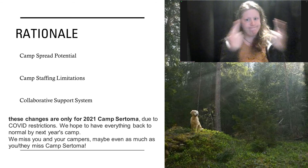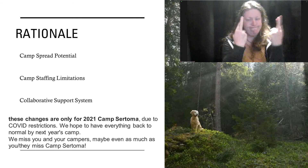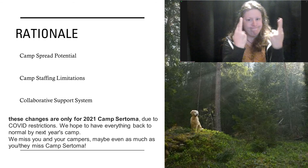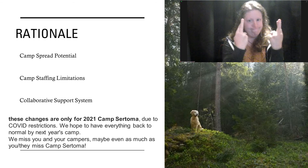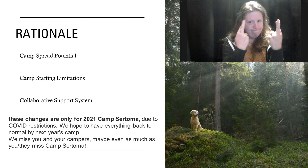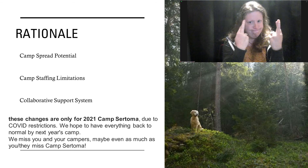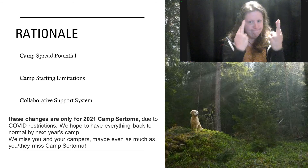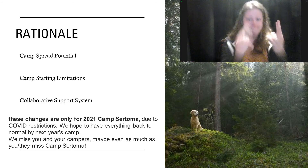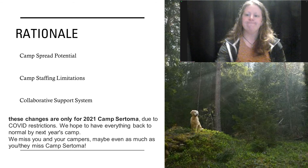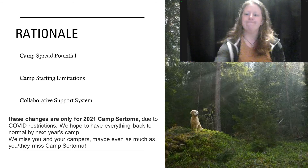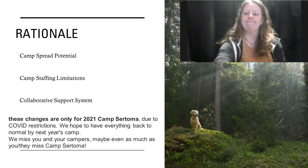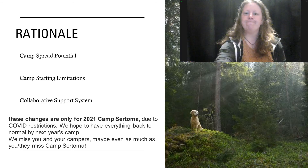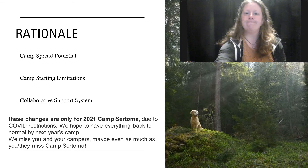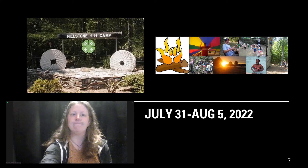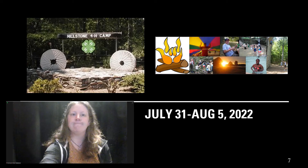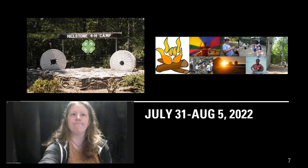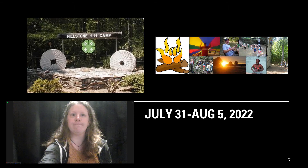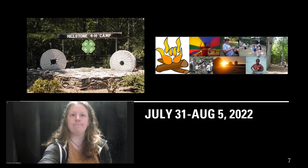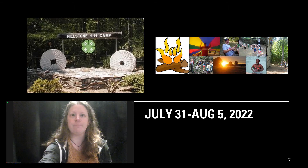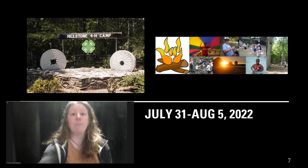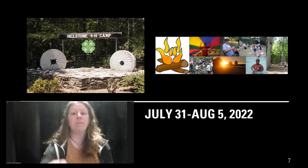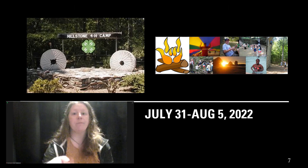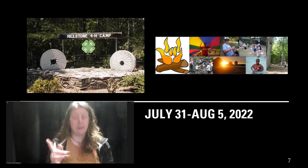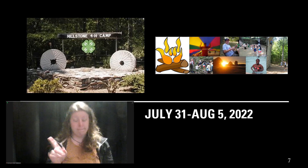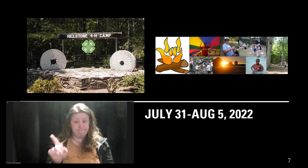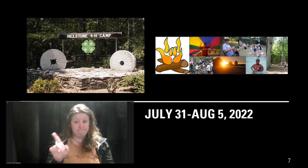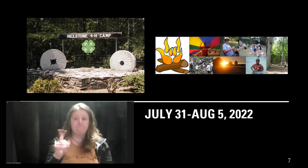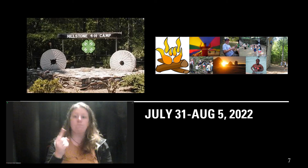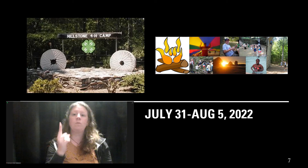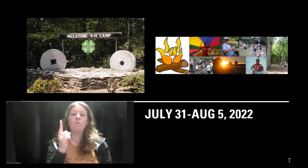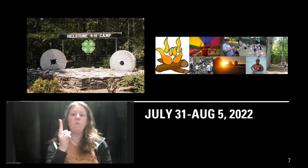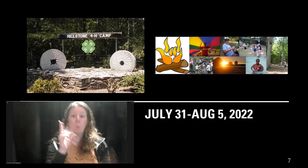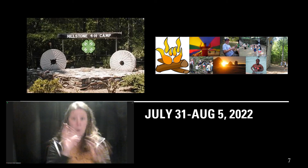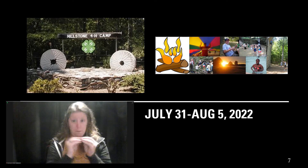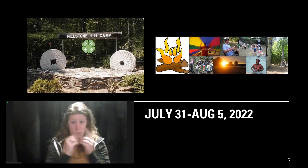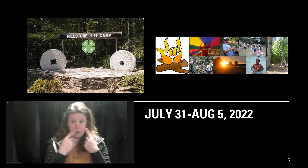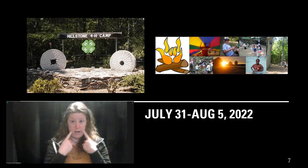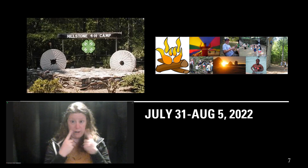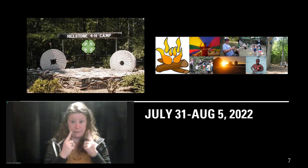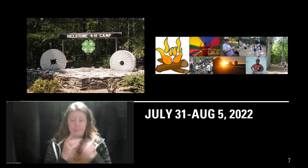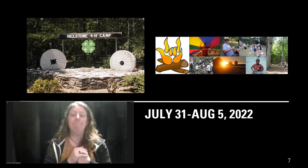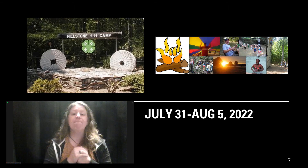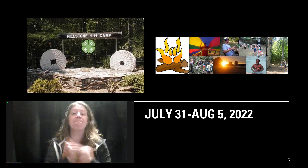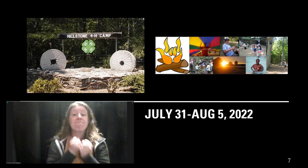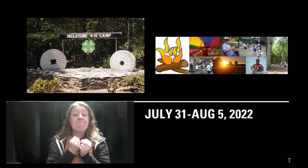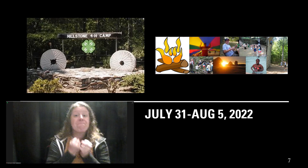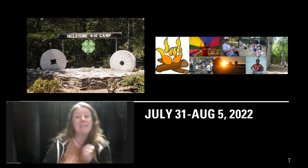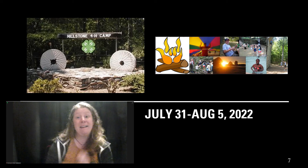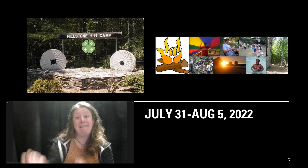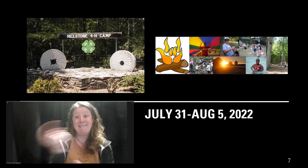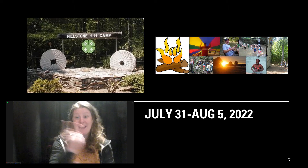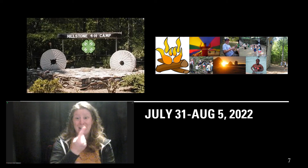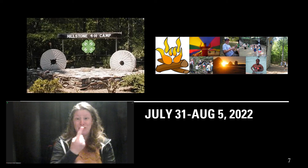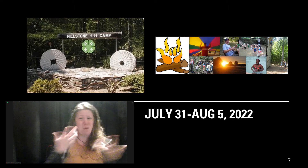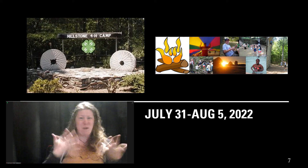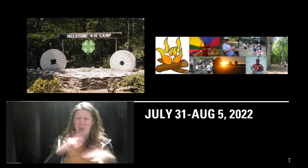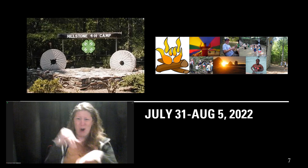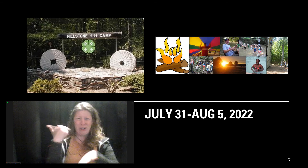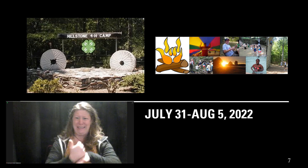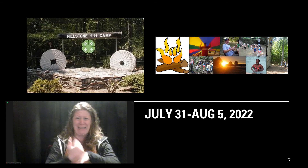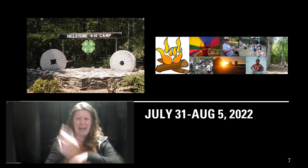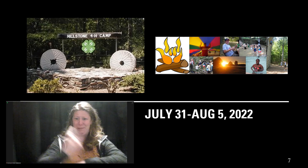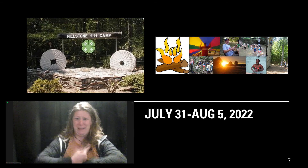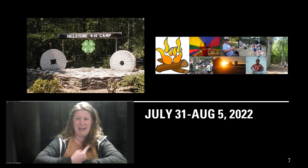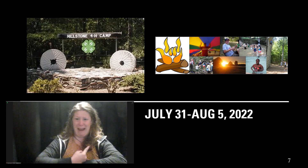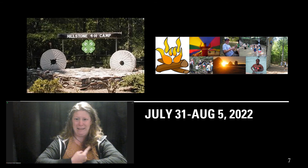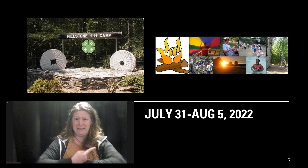COVID spread. We're hoping. We really are hoping. Now, one more announcement.